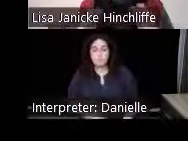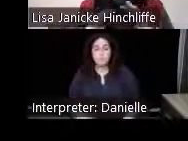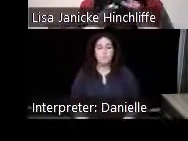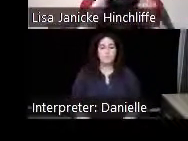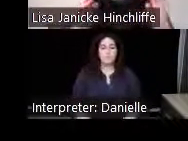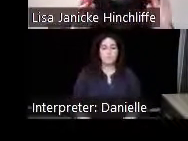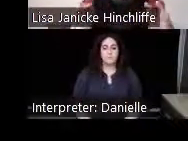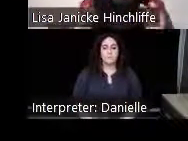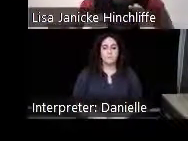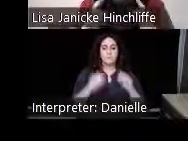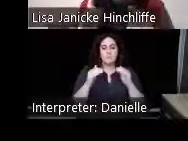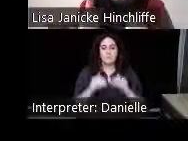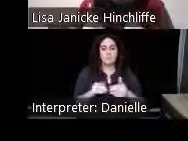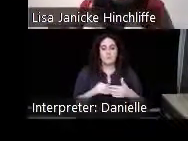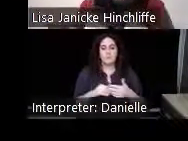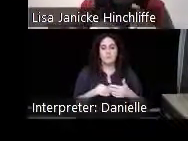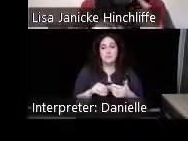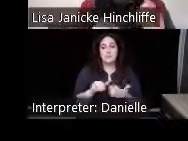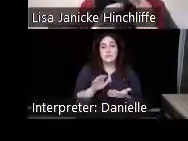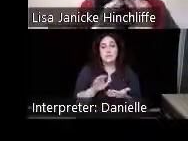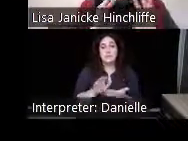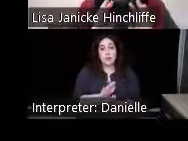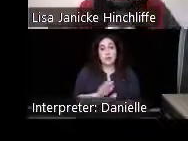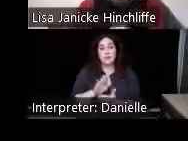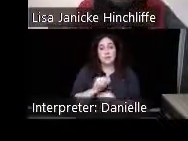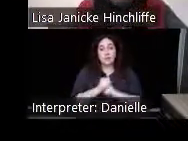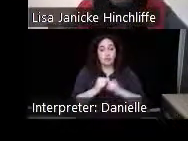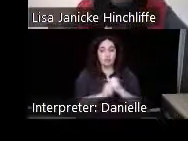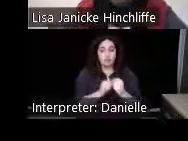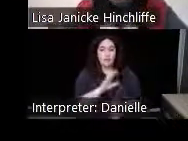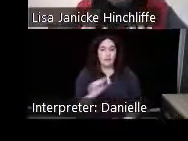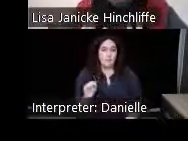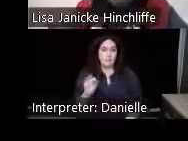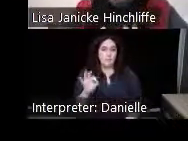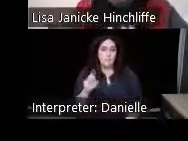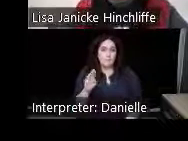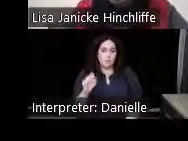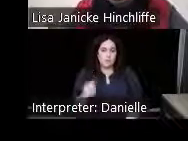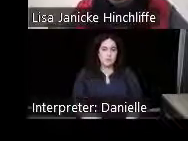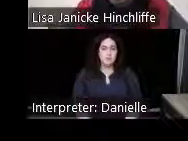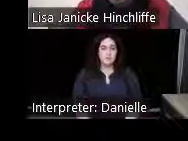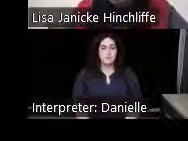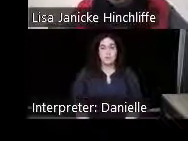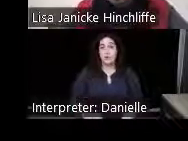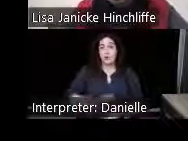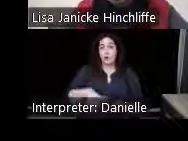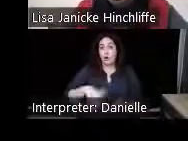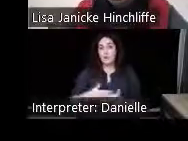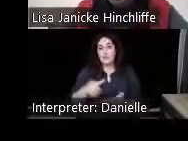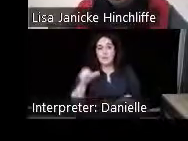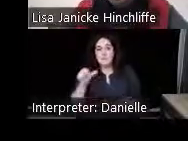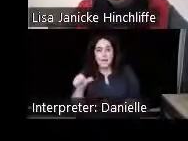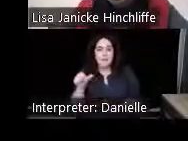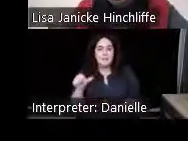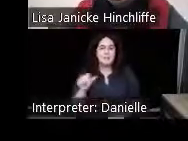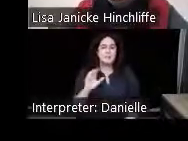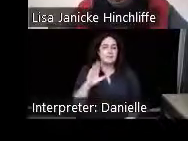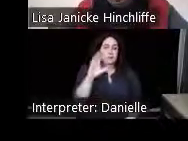search tools, web forms, buttons, etc., consistently structured and follow